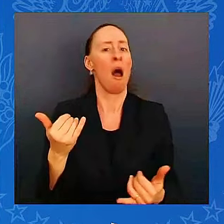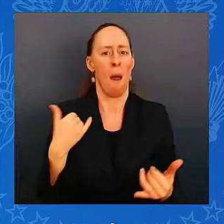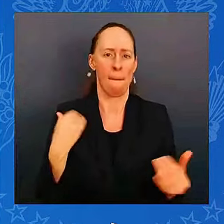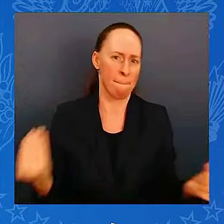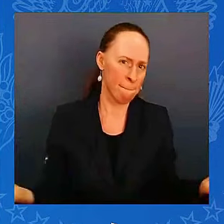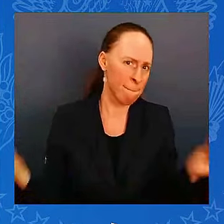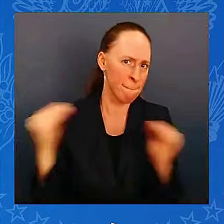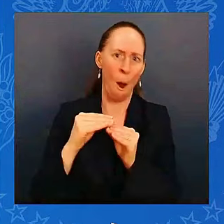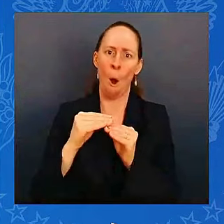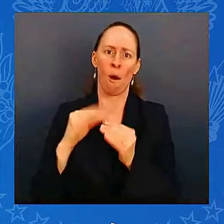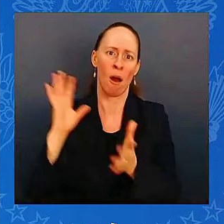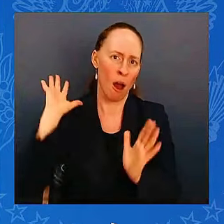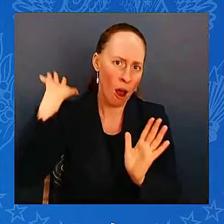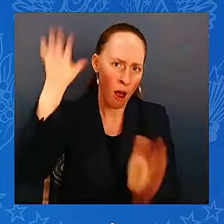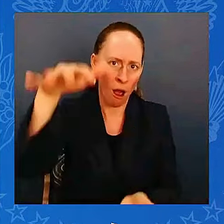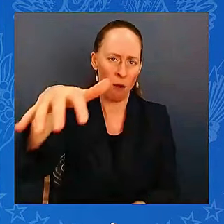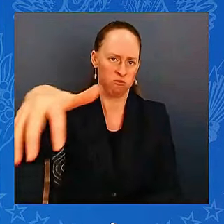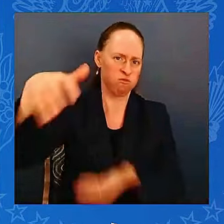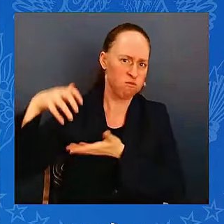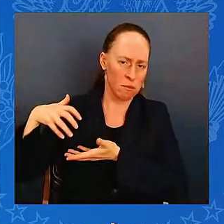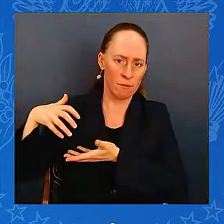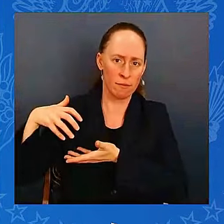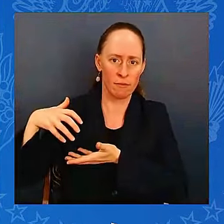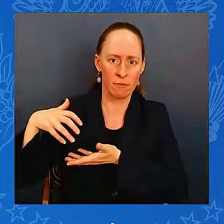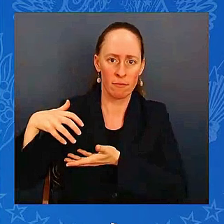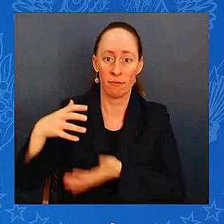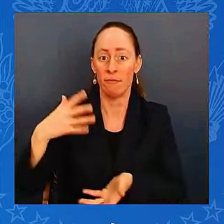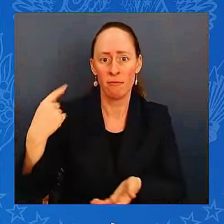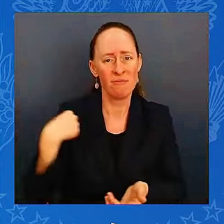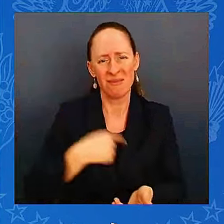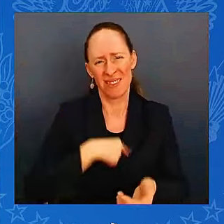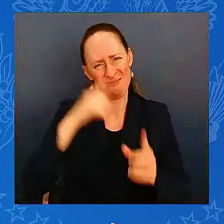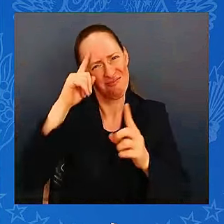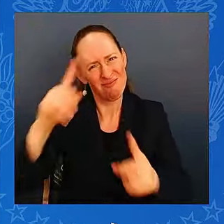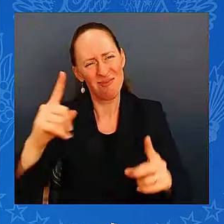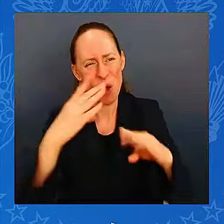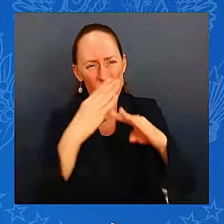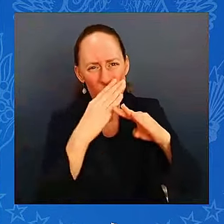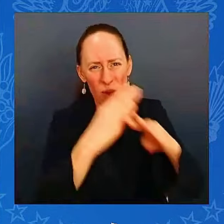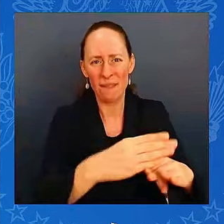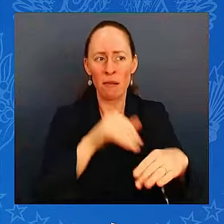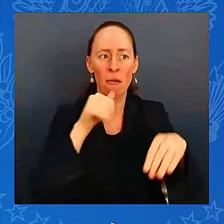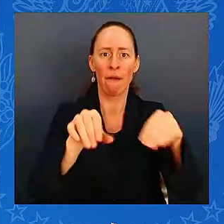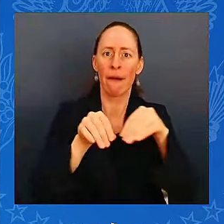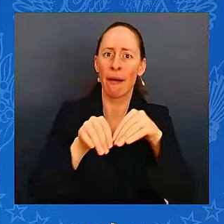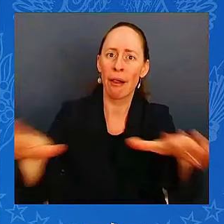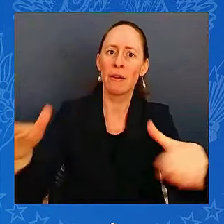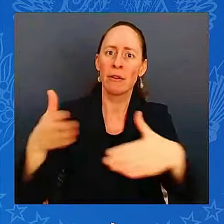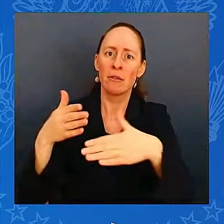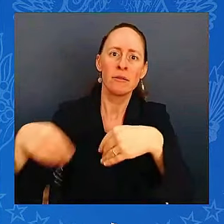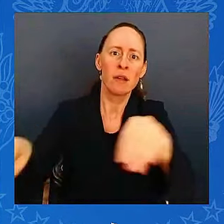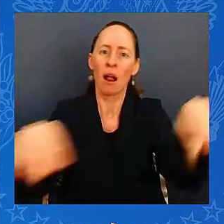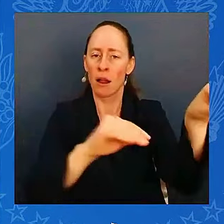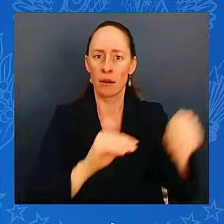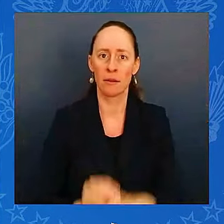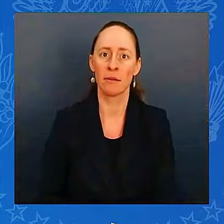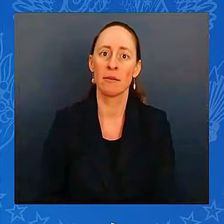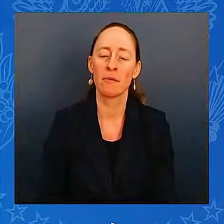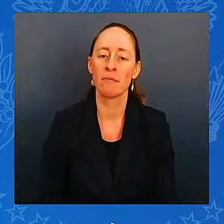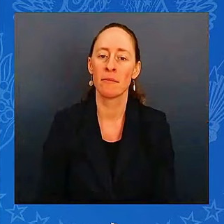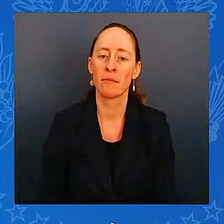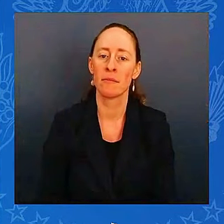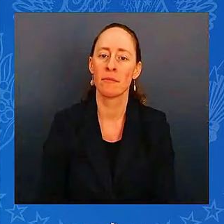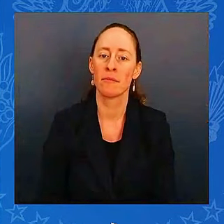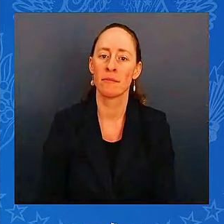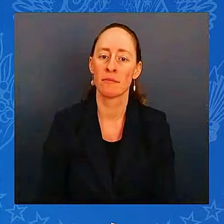implemented have been decisive and effective. In this process, we have benefited from the invaluable cooperation from the United States